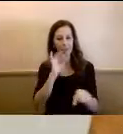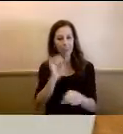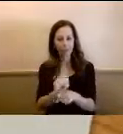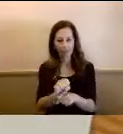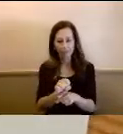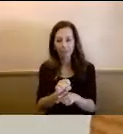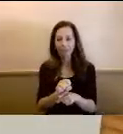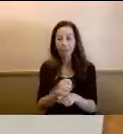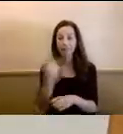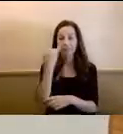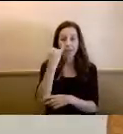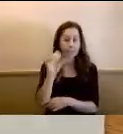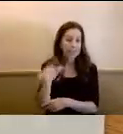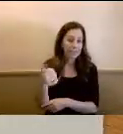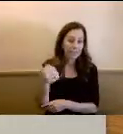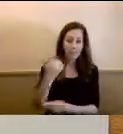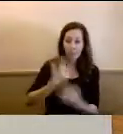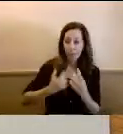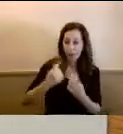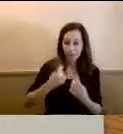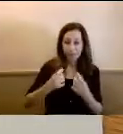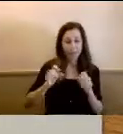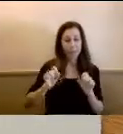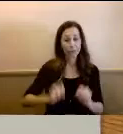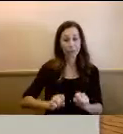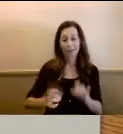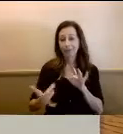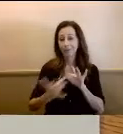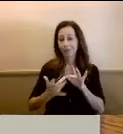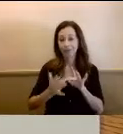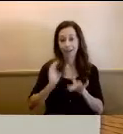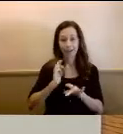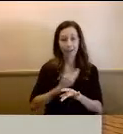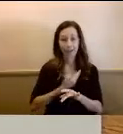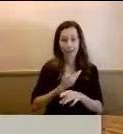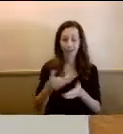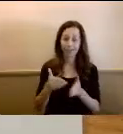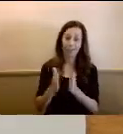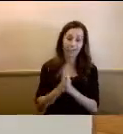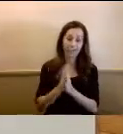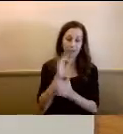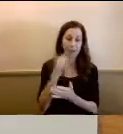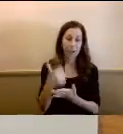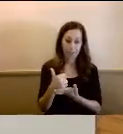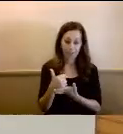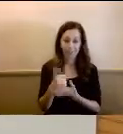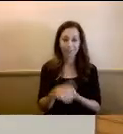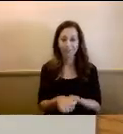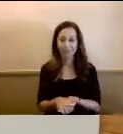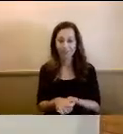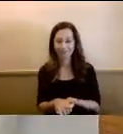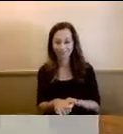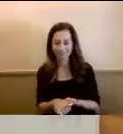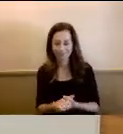your homework. If you have any questions, you can always get in touch with us. Ask us for help.